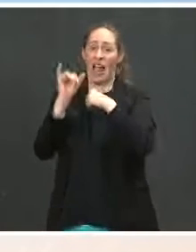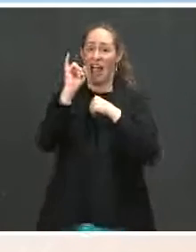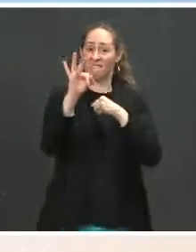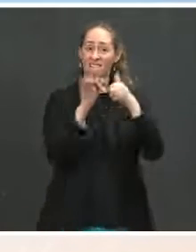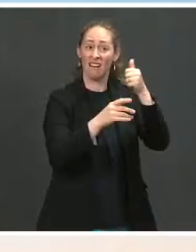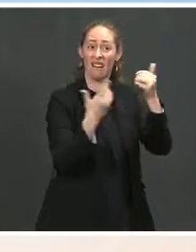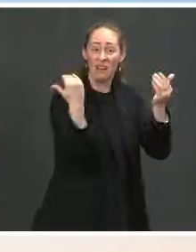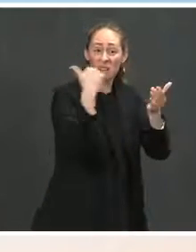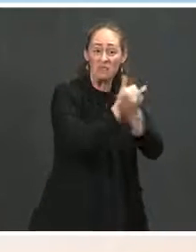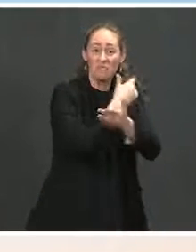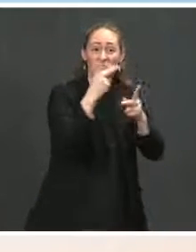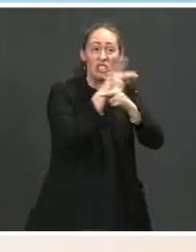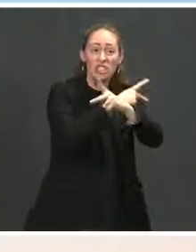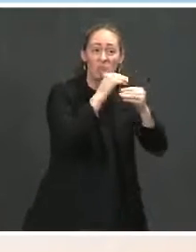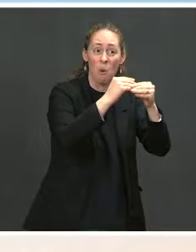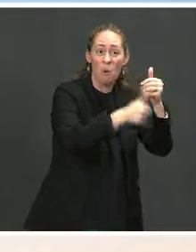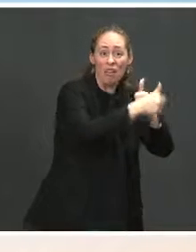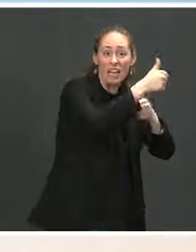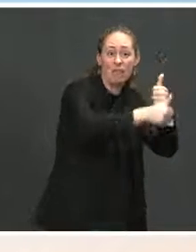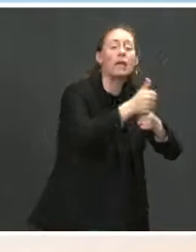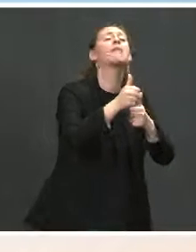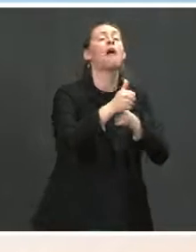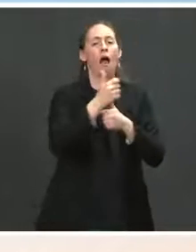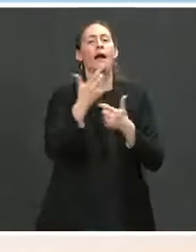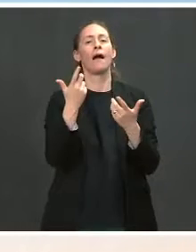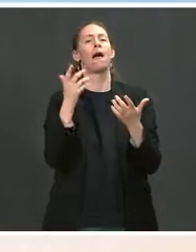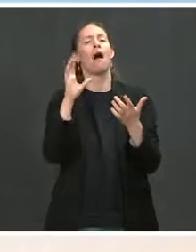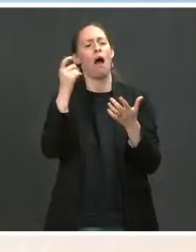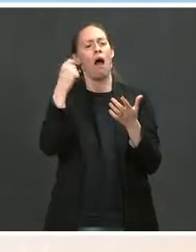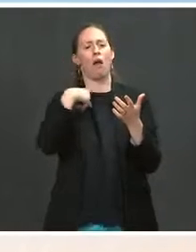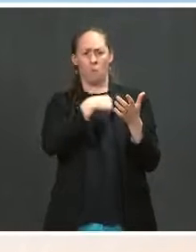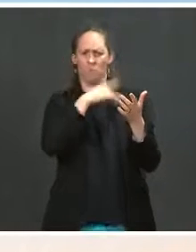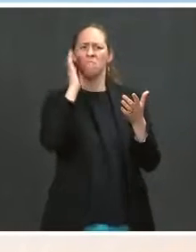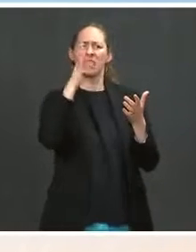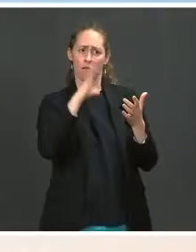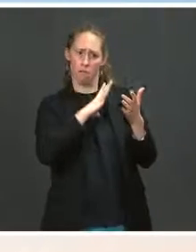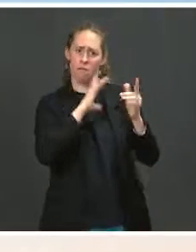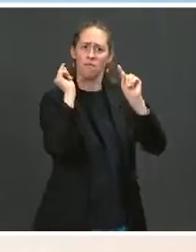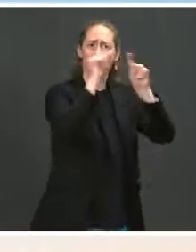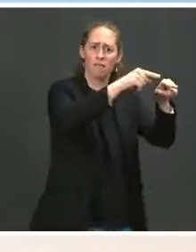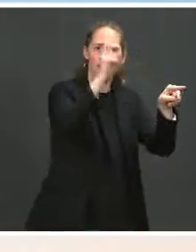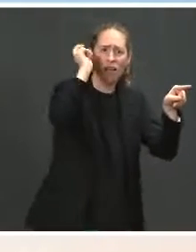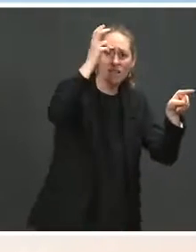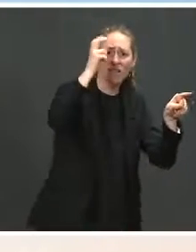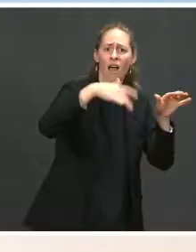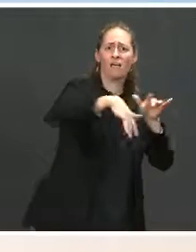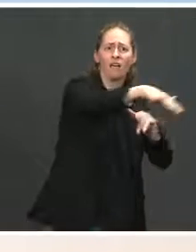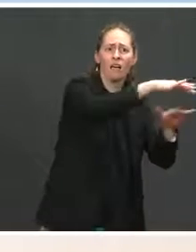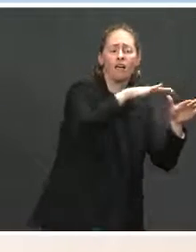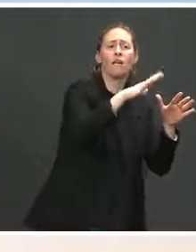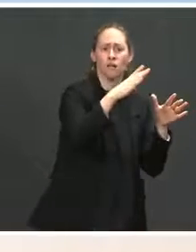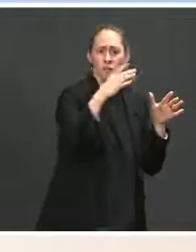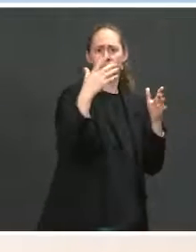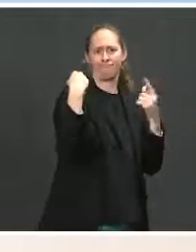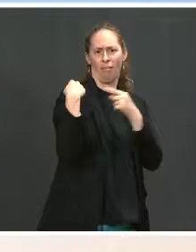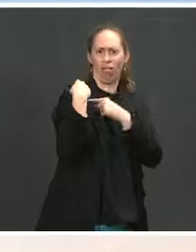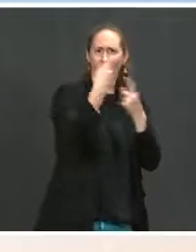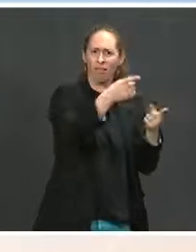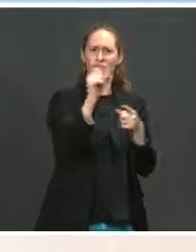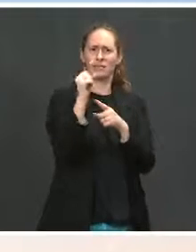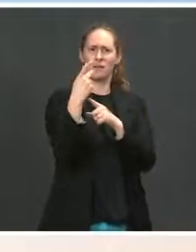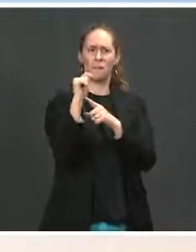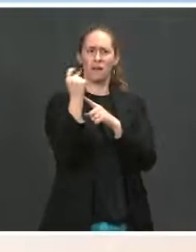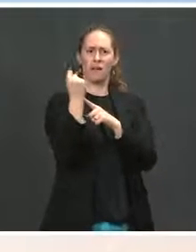what we said we would do when we went to Afghanistan to deliver justice to those who attacked us on September 11th, because he believes that the